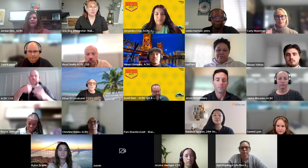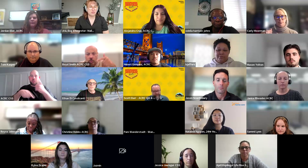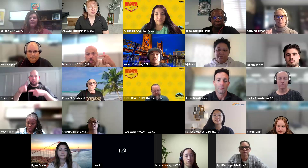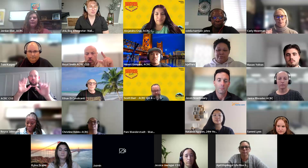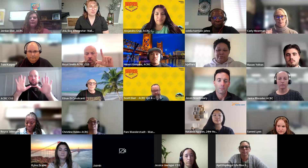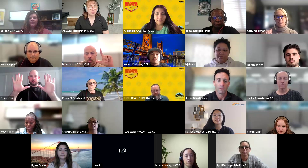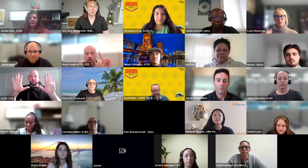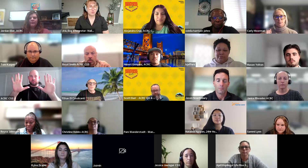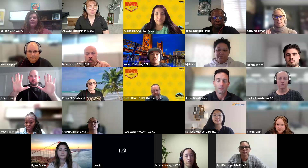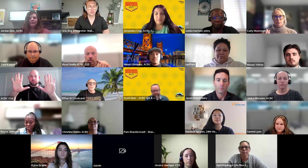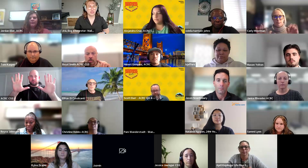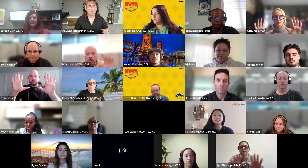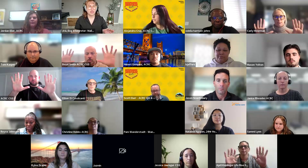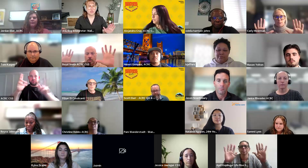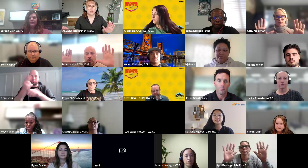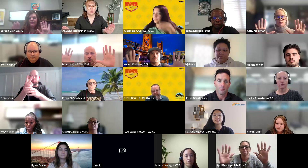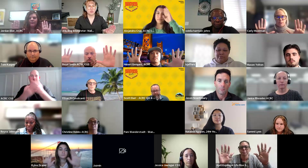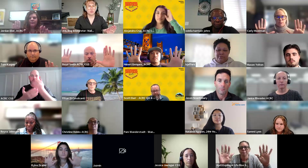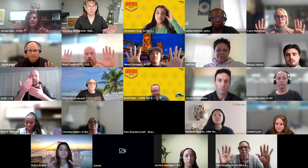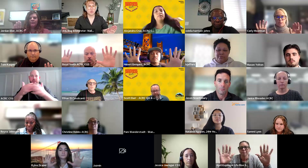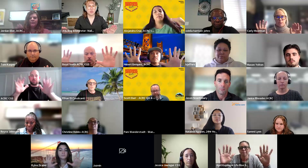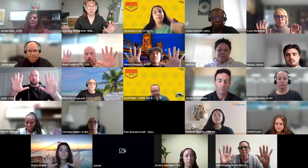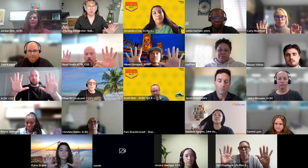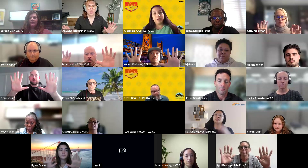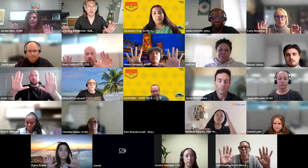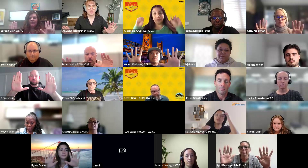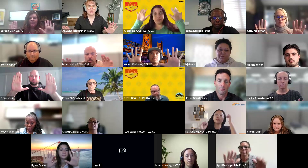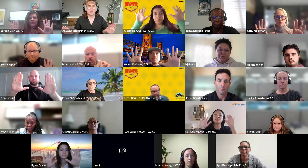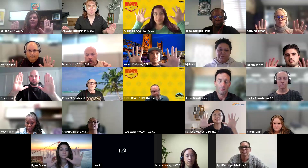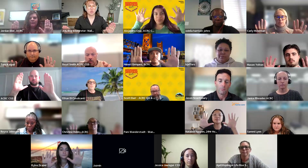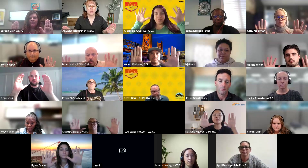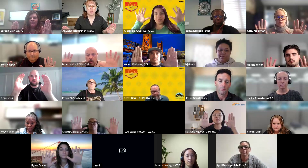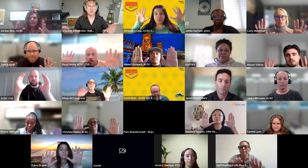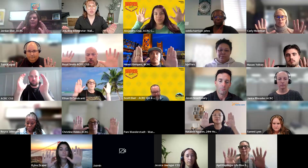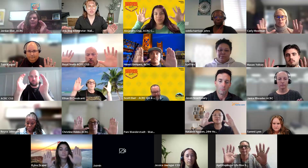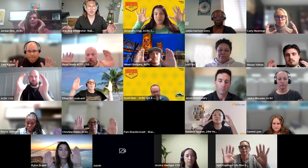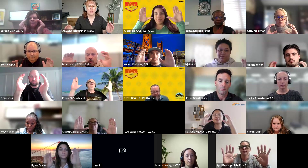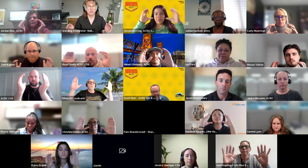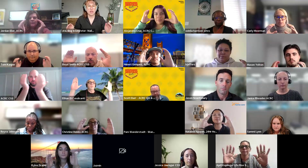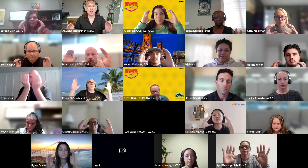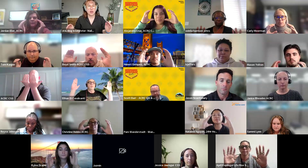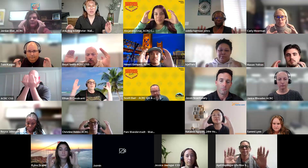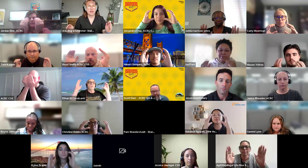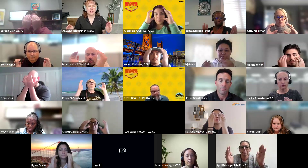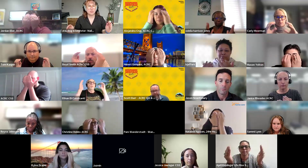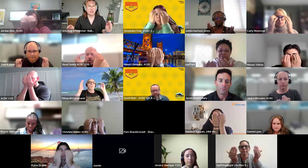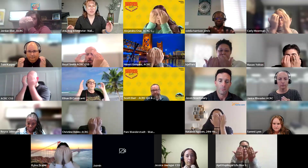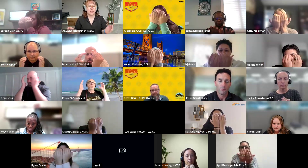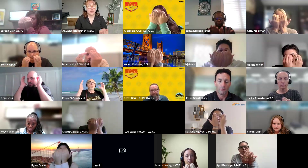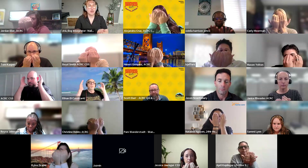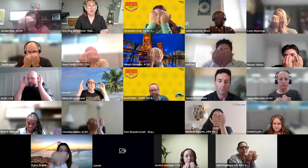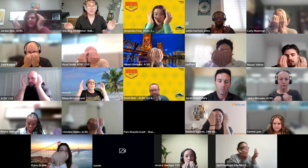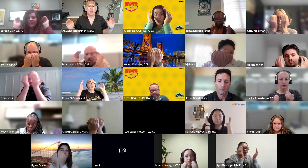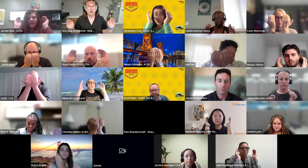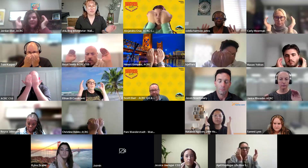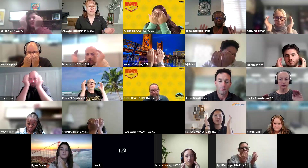Halloween, which looks like this. We're using both hands. We're closing our fingers together, cupping a little